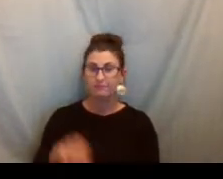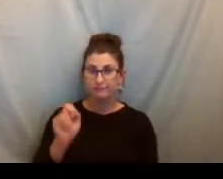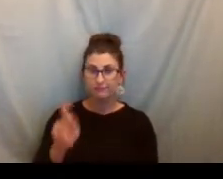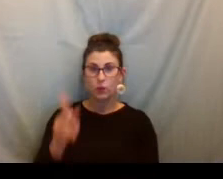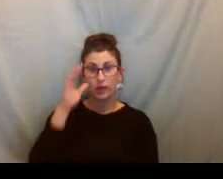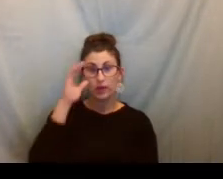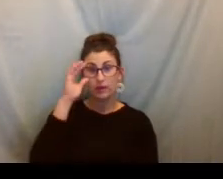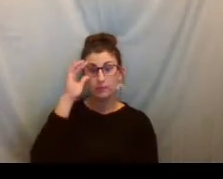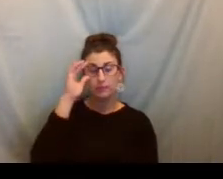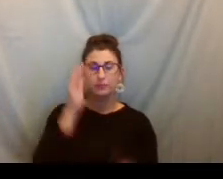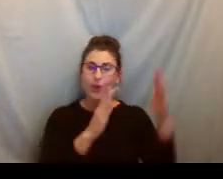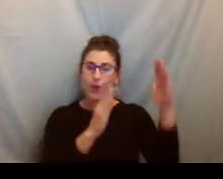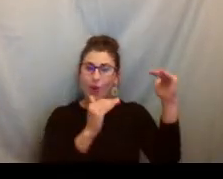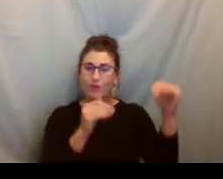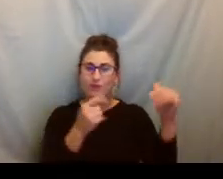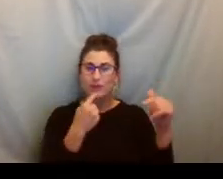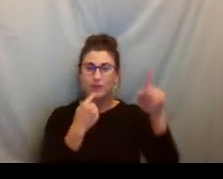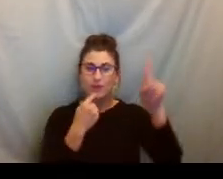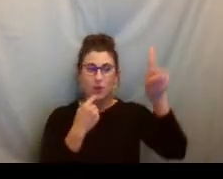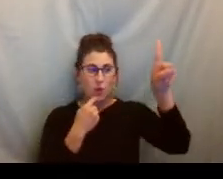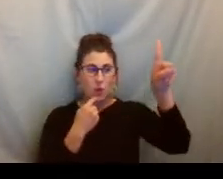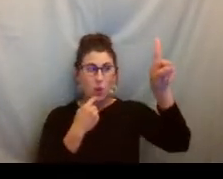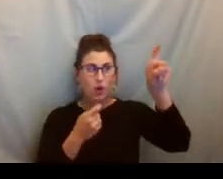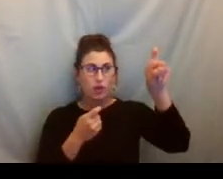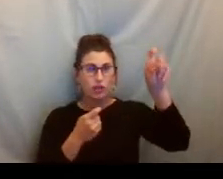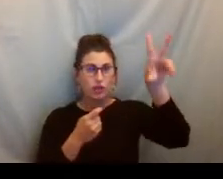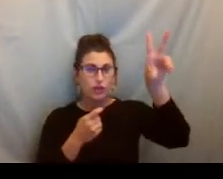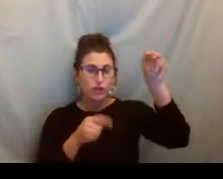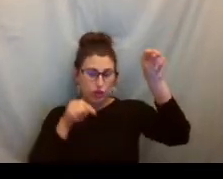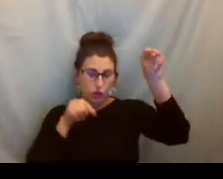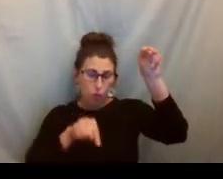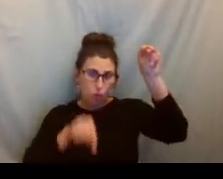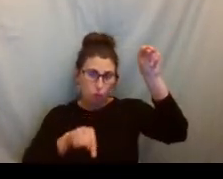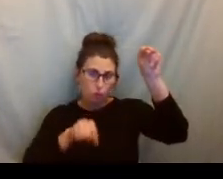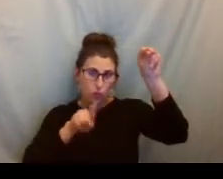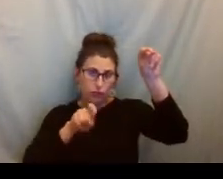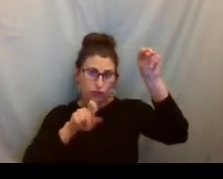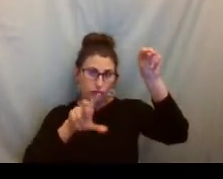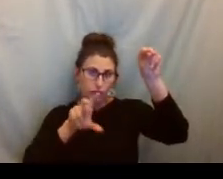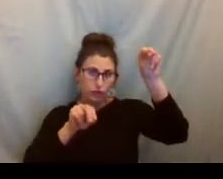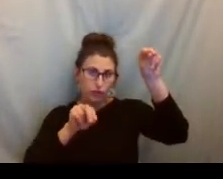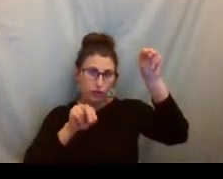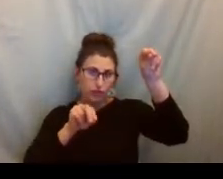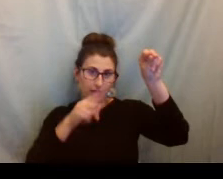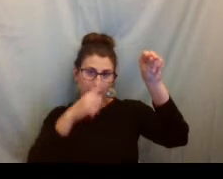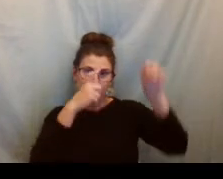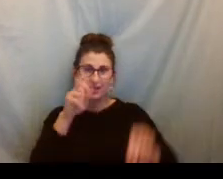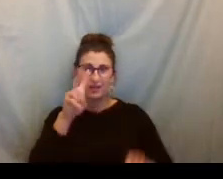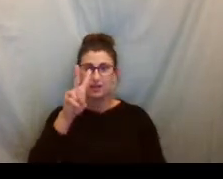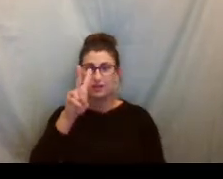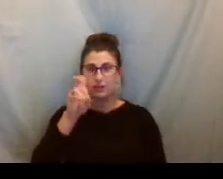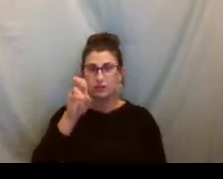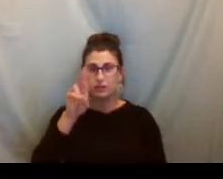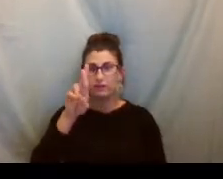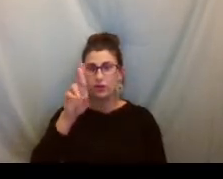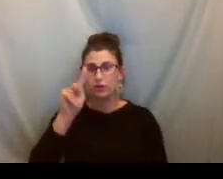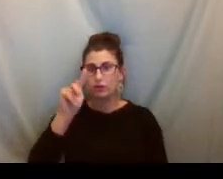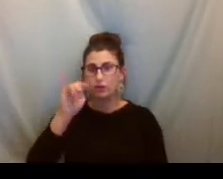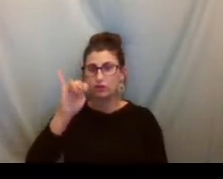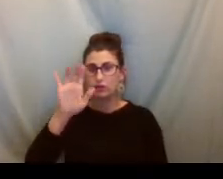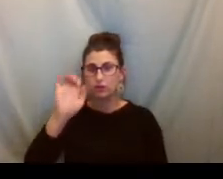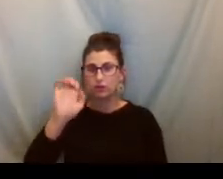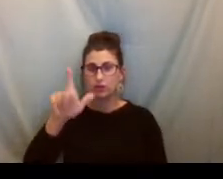Okay, hopefully you said that this was 130 because of vertical angles. Try to use those vocabulary words so that you